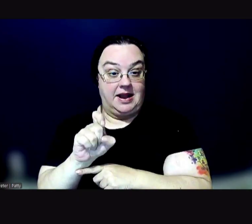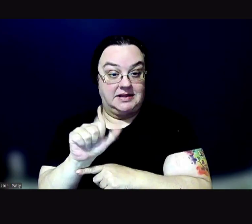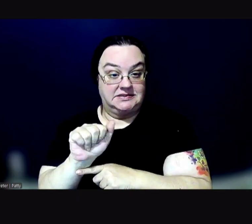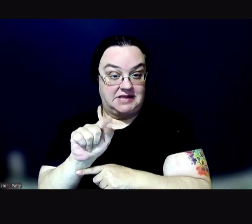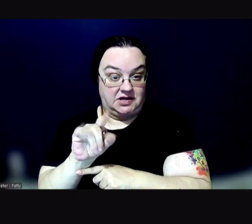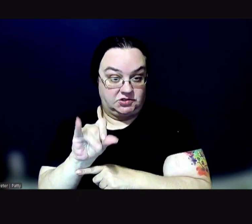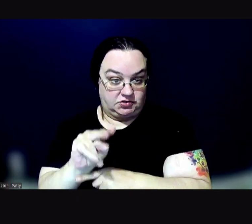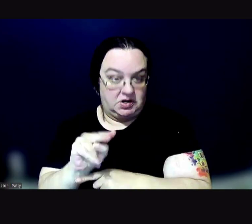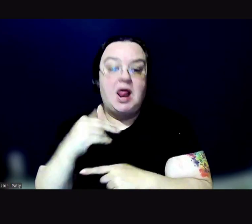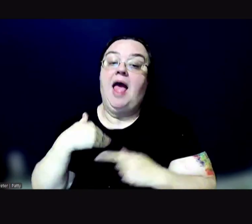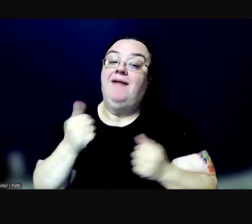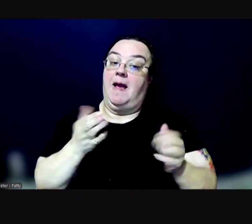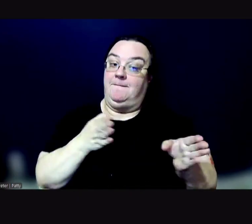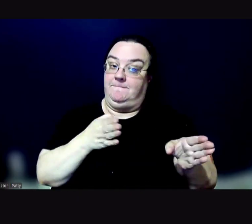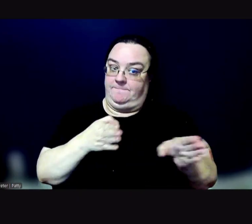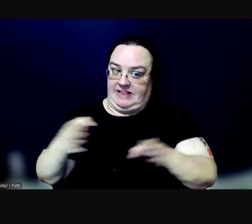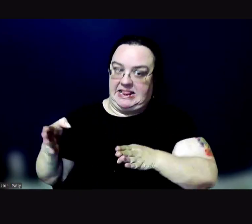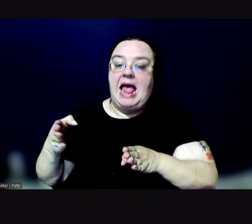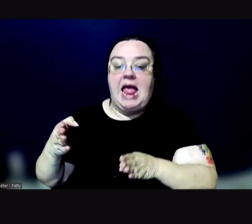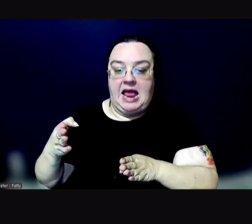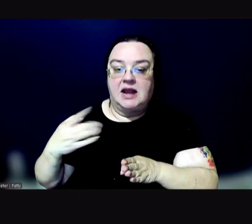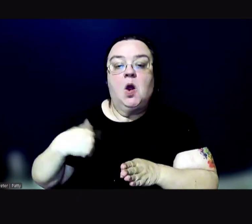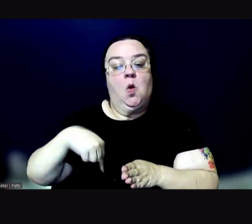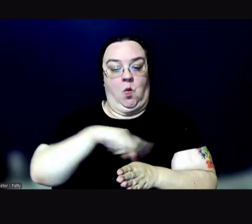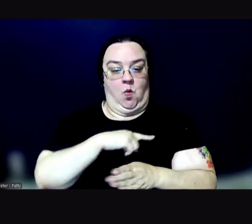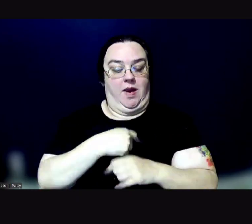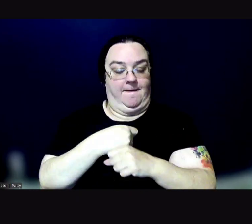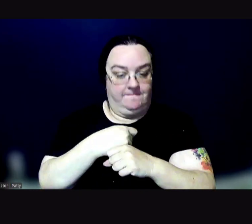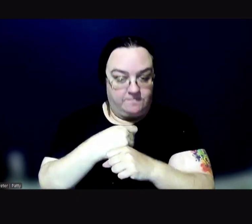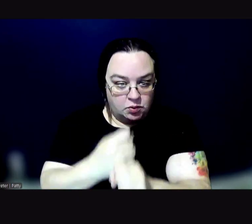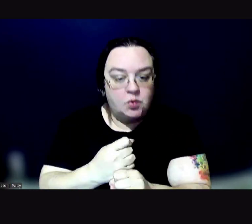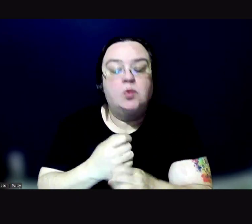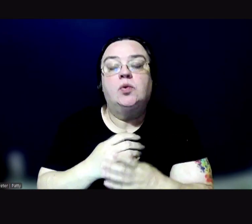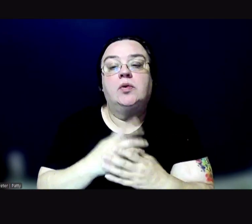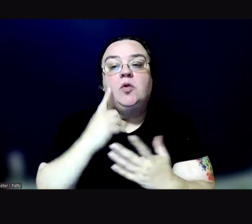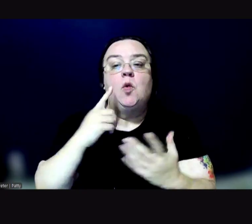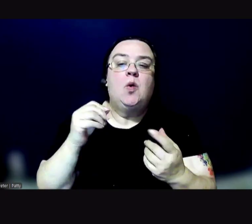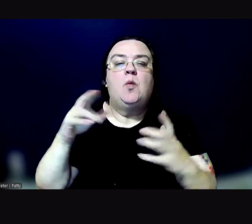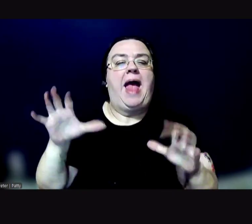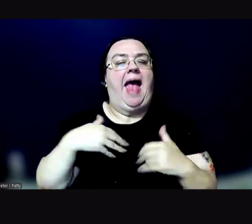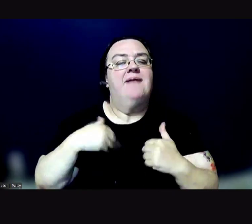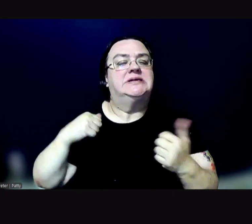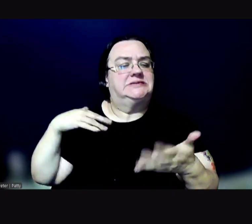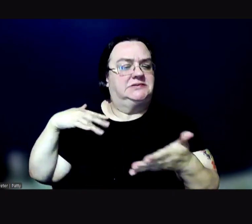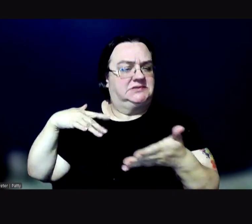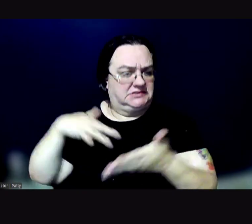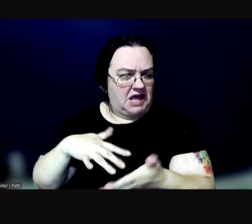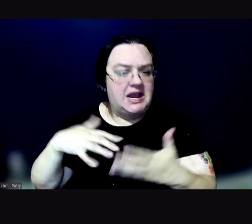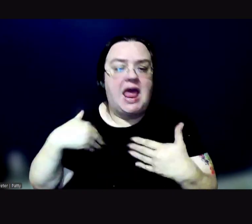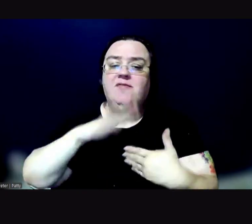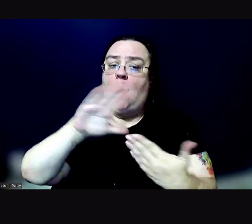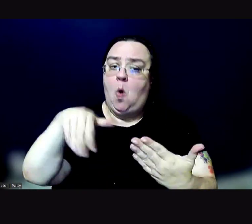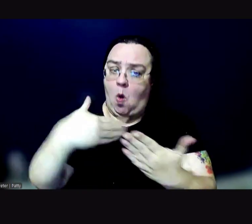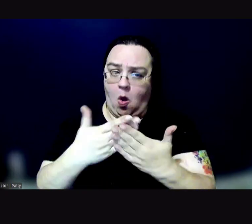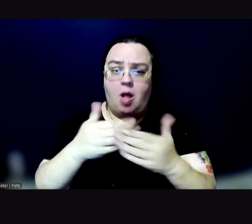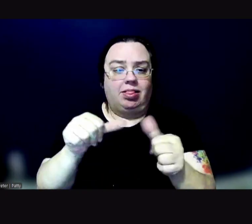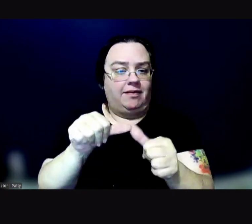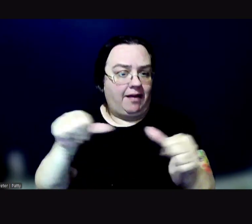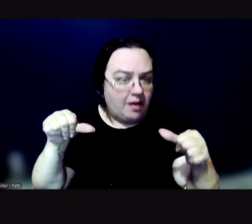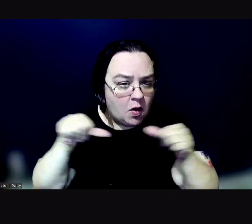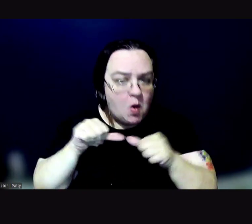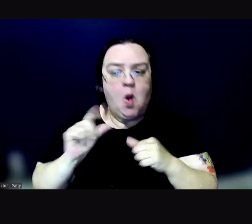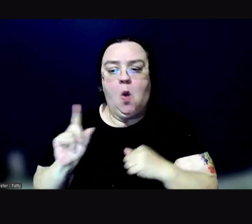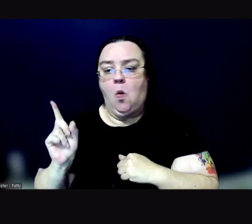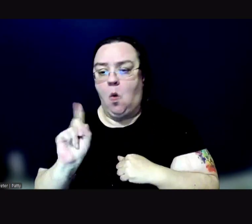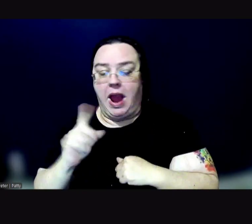an annexation plan that we produced. Yeah. Or annexation study that we produced, and it has all the areas of, where we